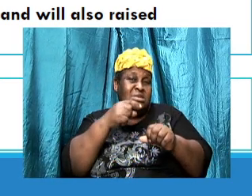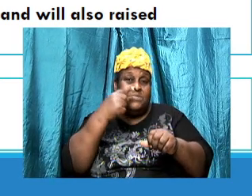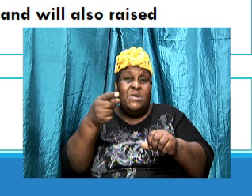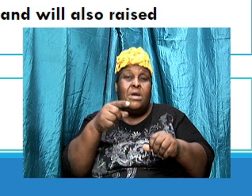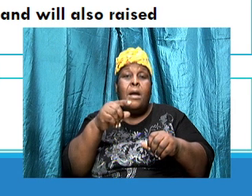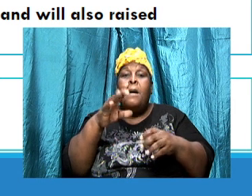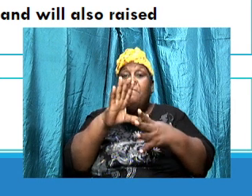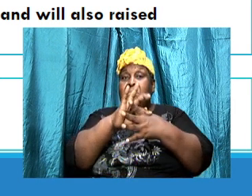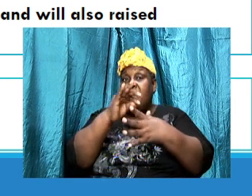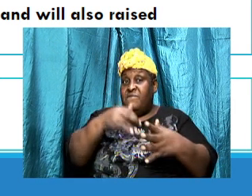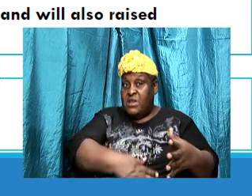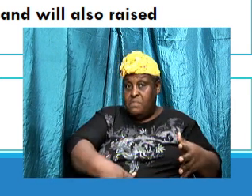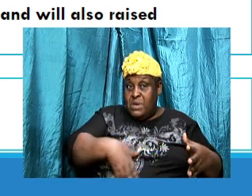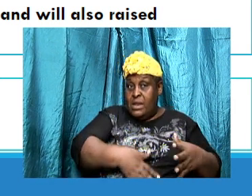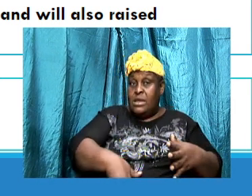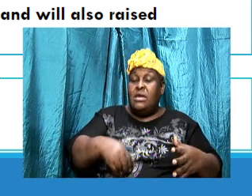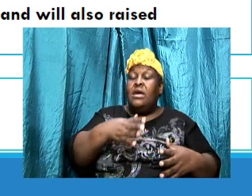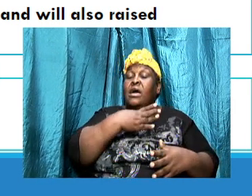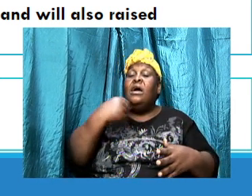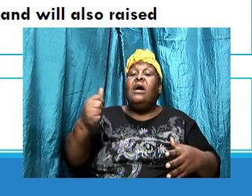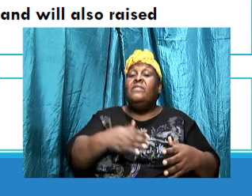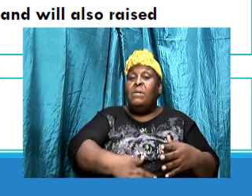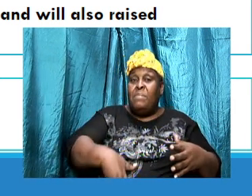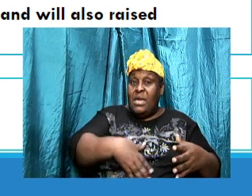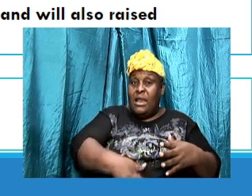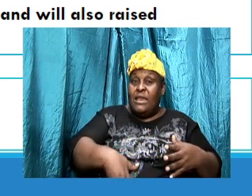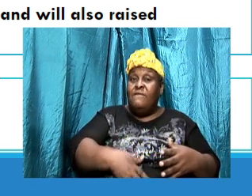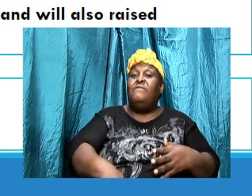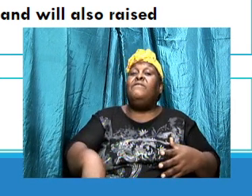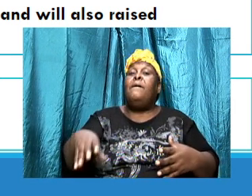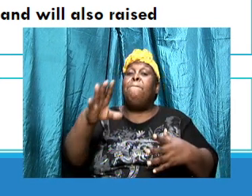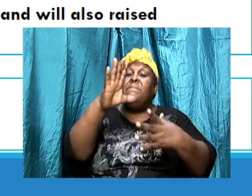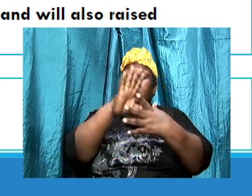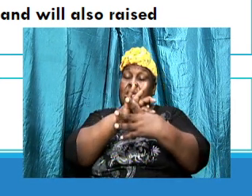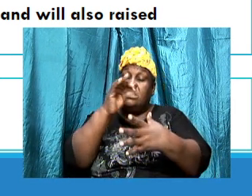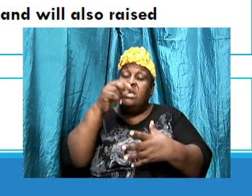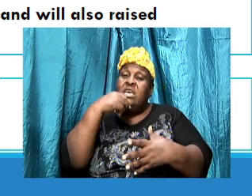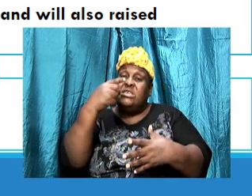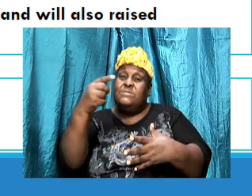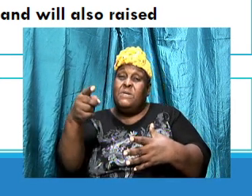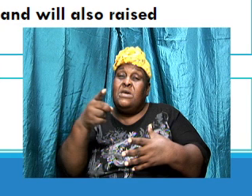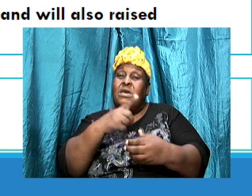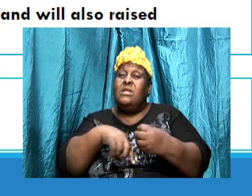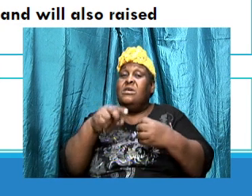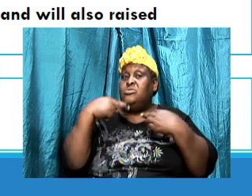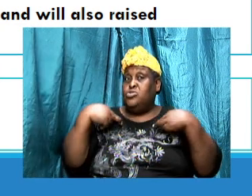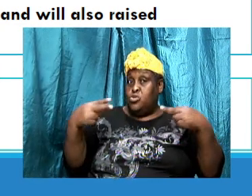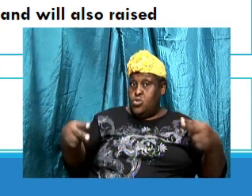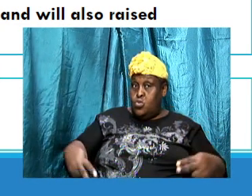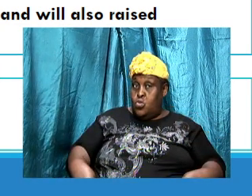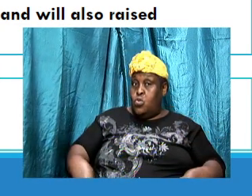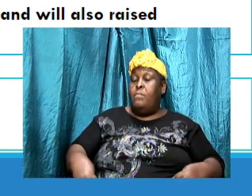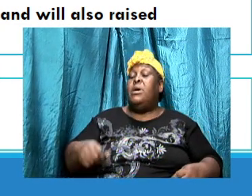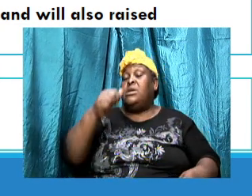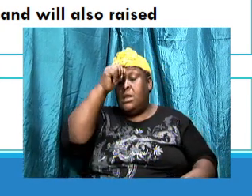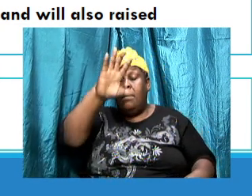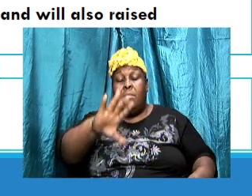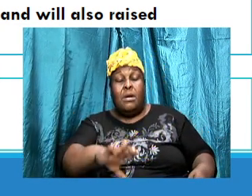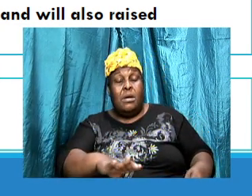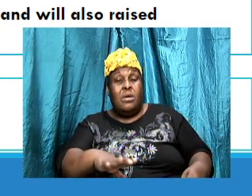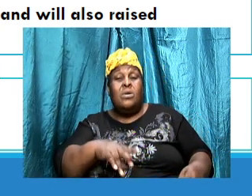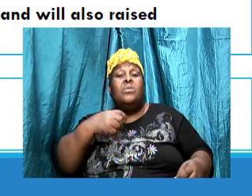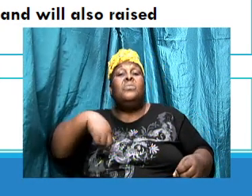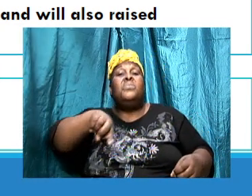meat. That scripture is speaking about the fact that as a human being, as a man, we